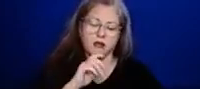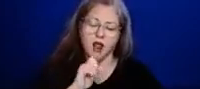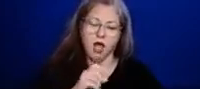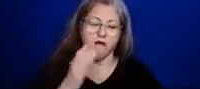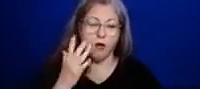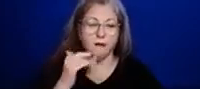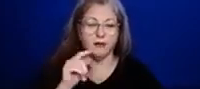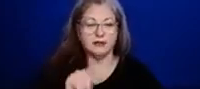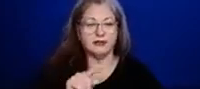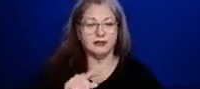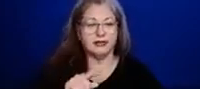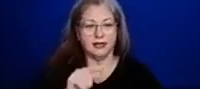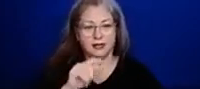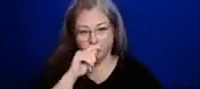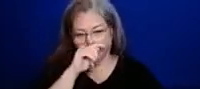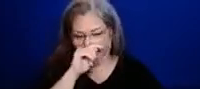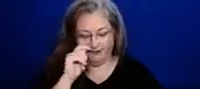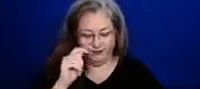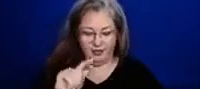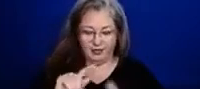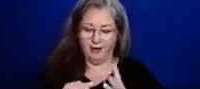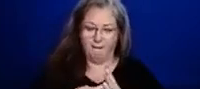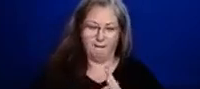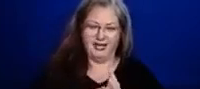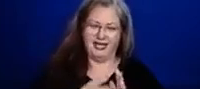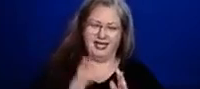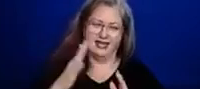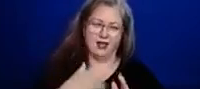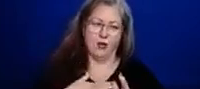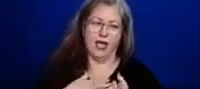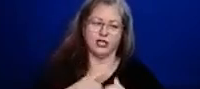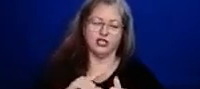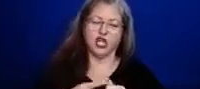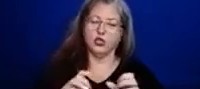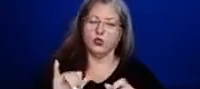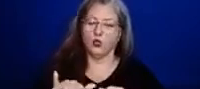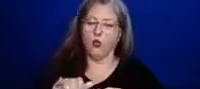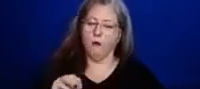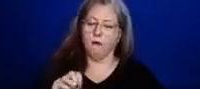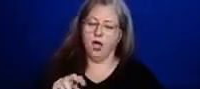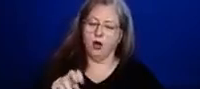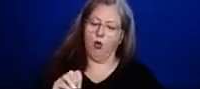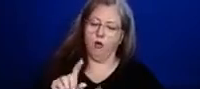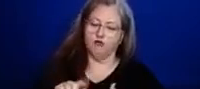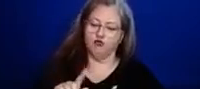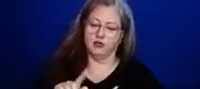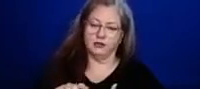was from the beginning of my monoprints.